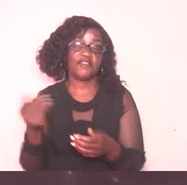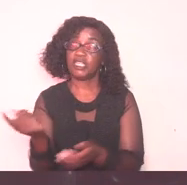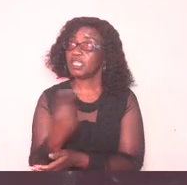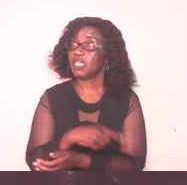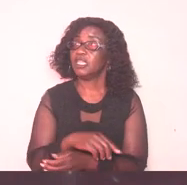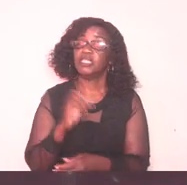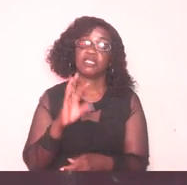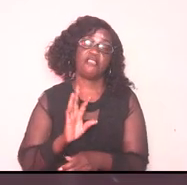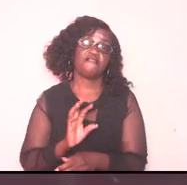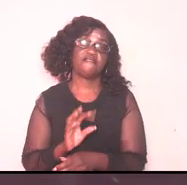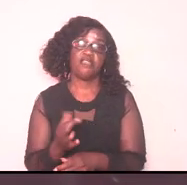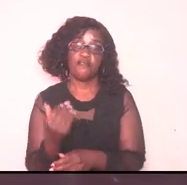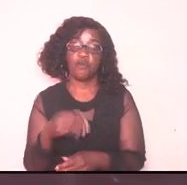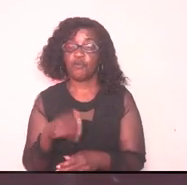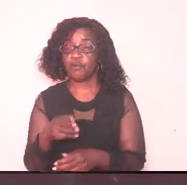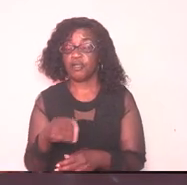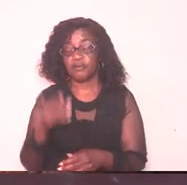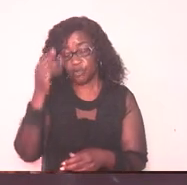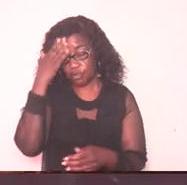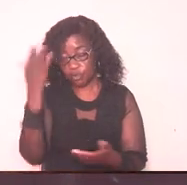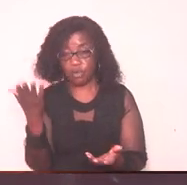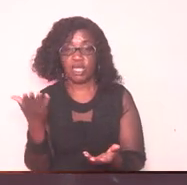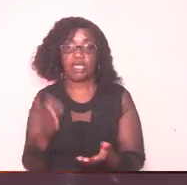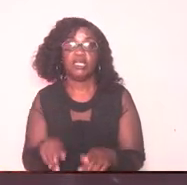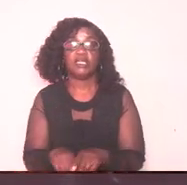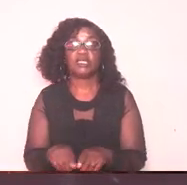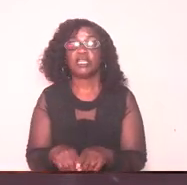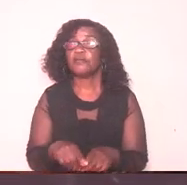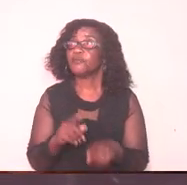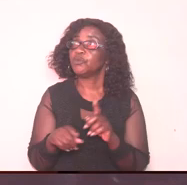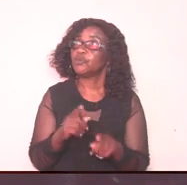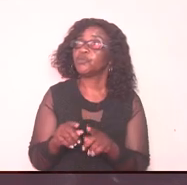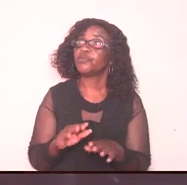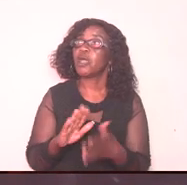be safe from the problems that come from not knowing enough.